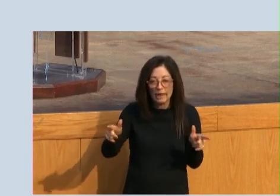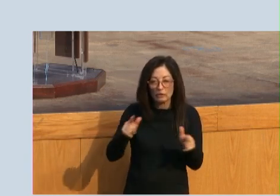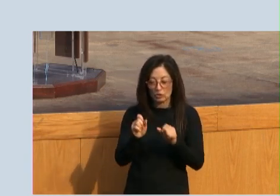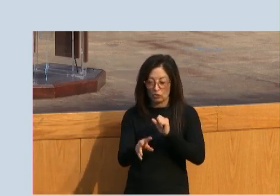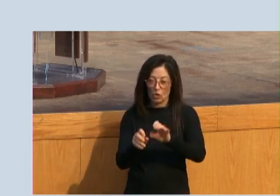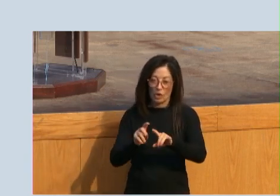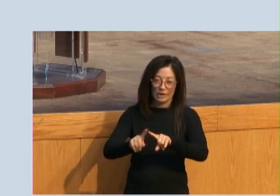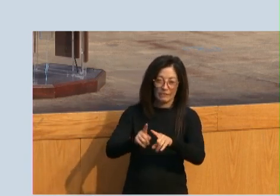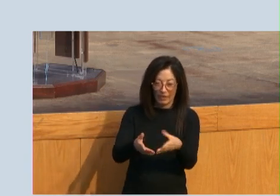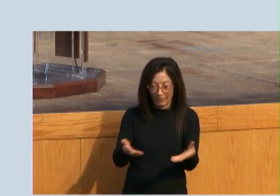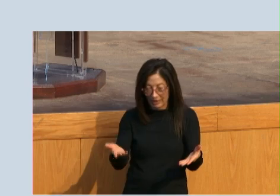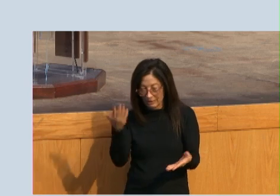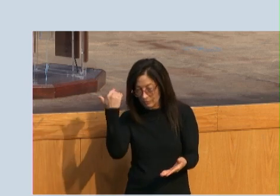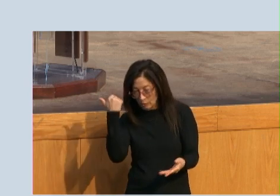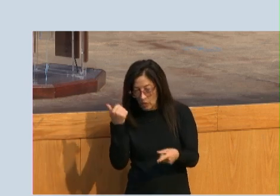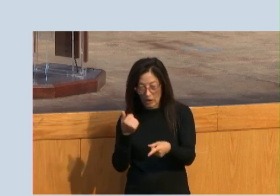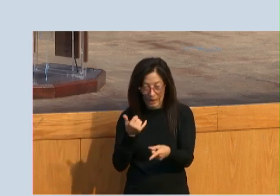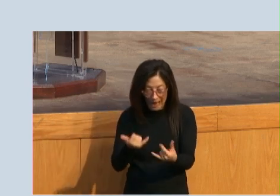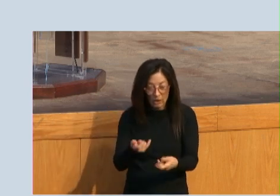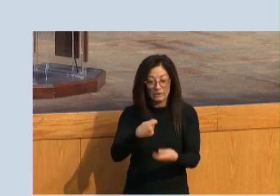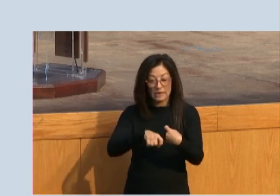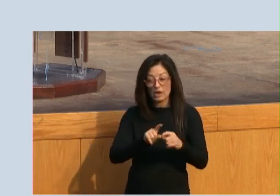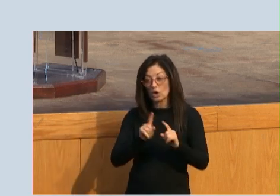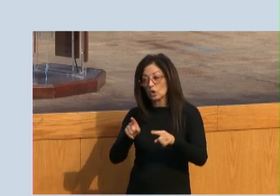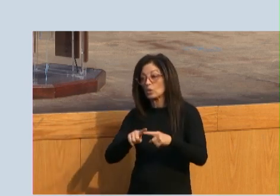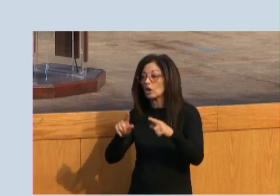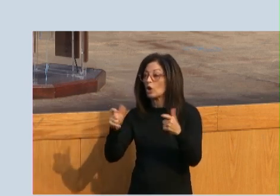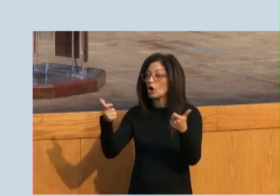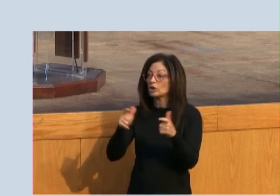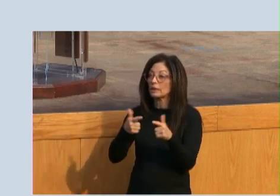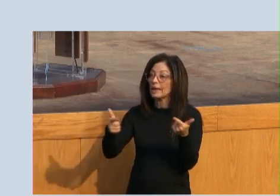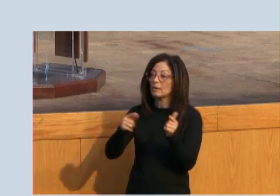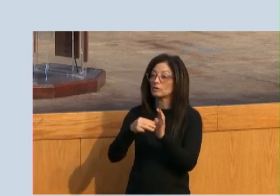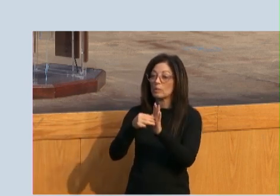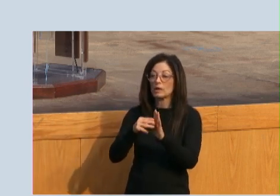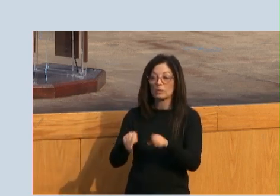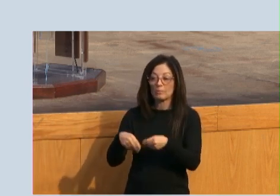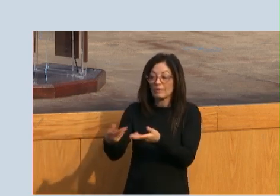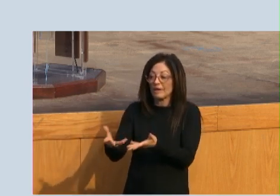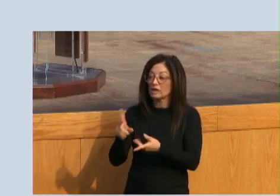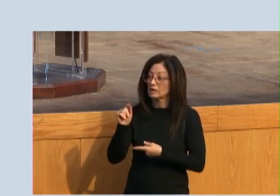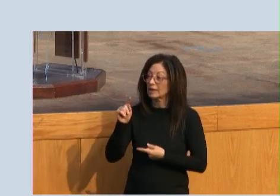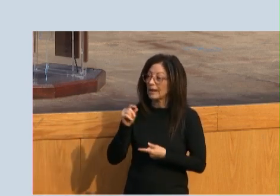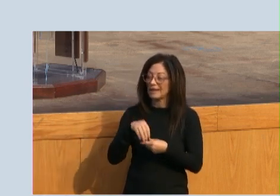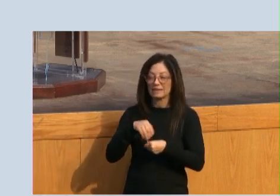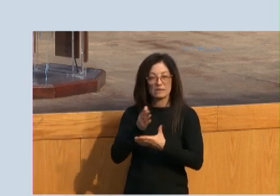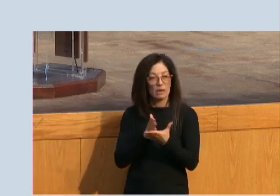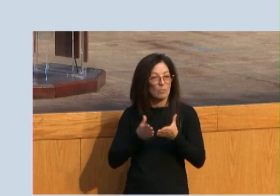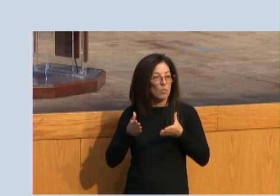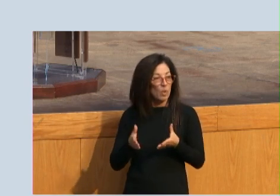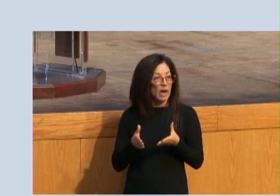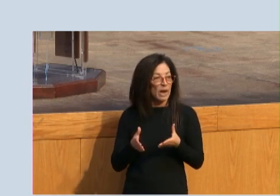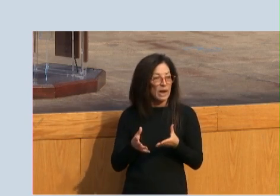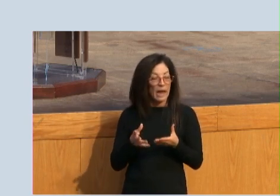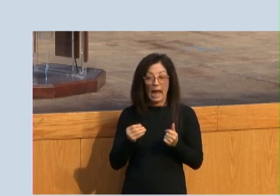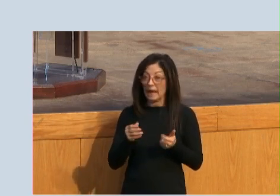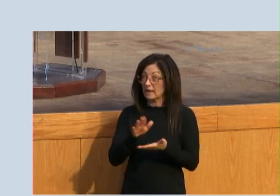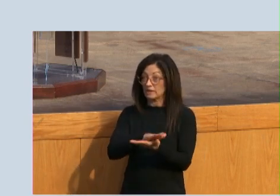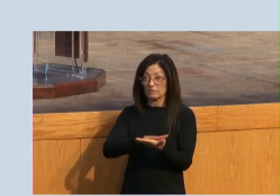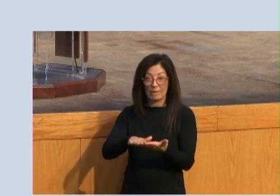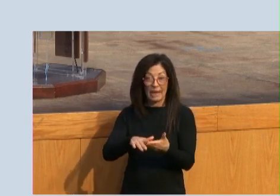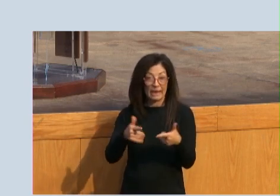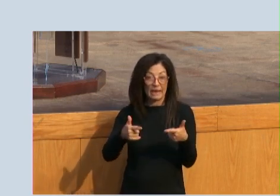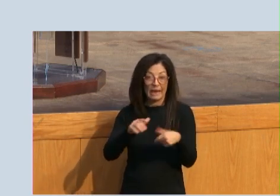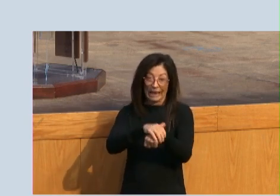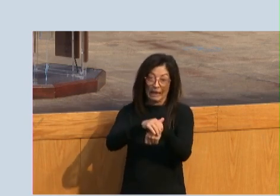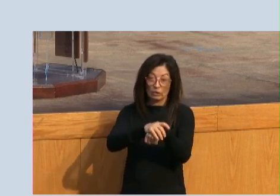at you for. You can just go to a lot of these large language models, give it your data in some capacity, and in plain English or whatever language you